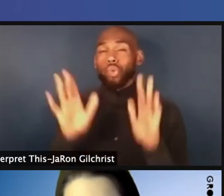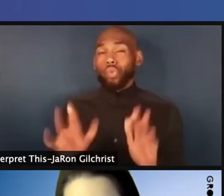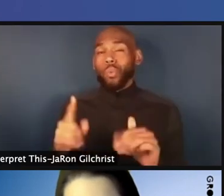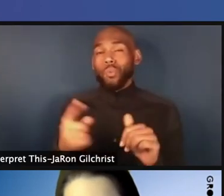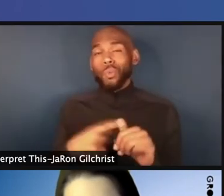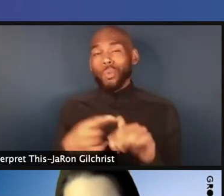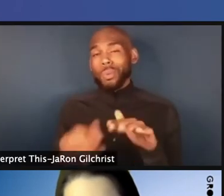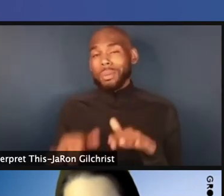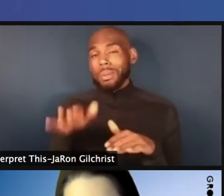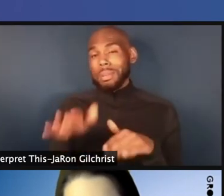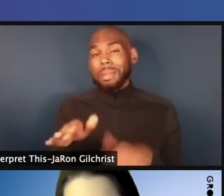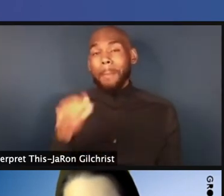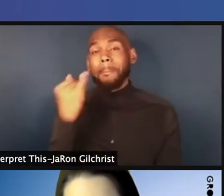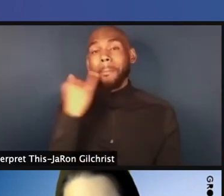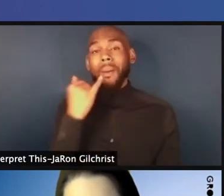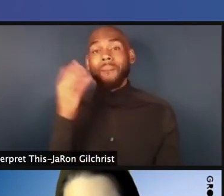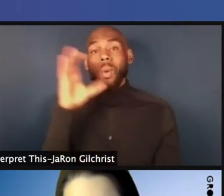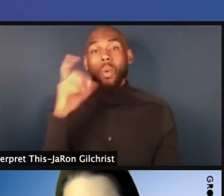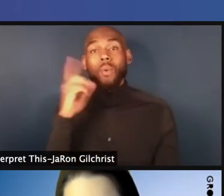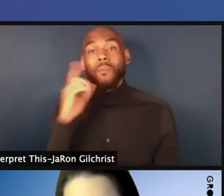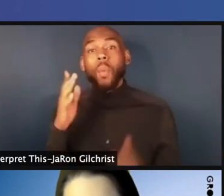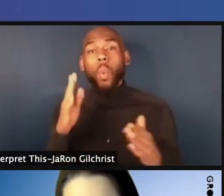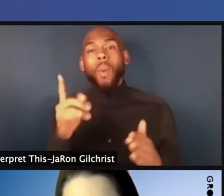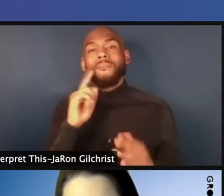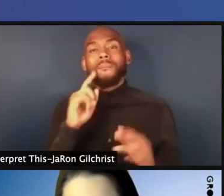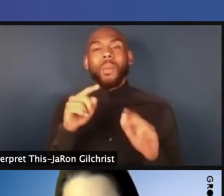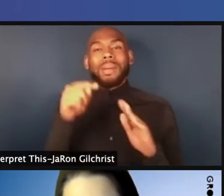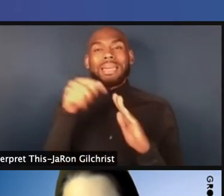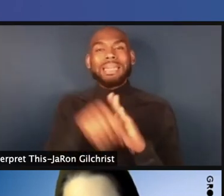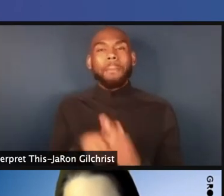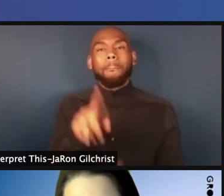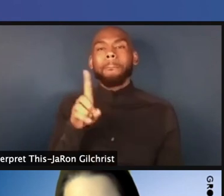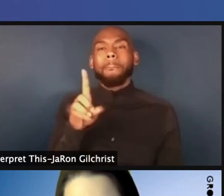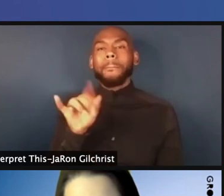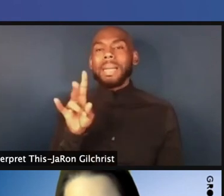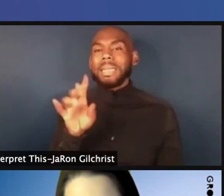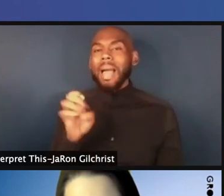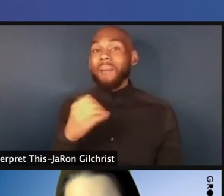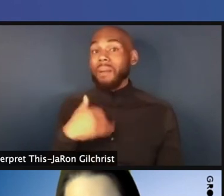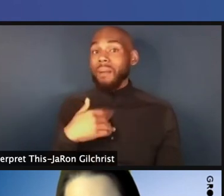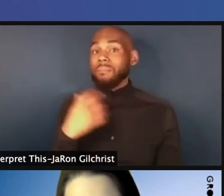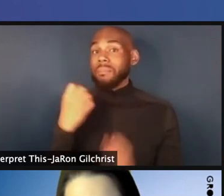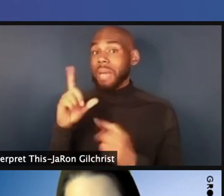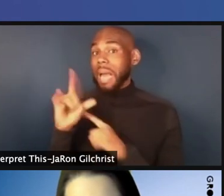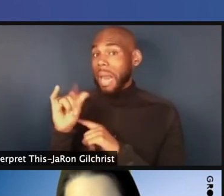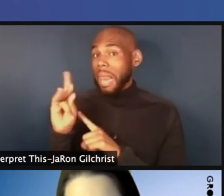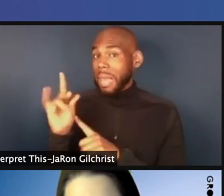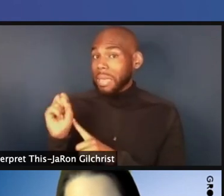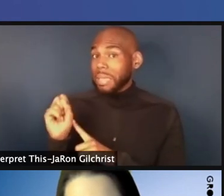if you are looking for a ways to deep dive, there are links. It's all very clear,